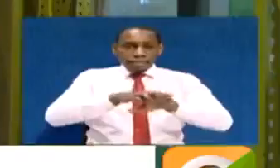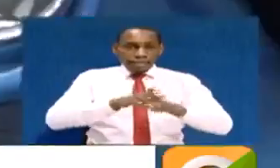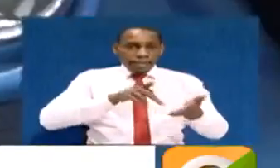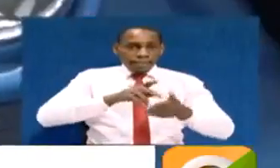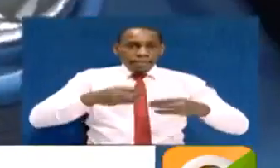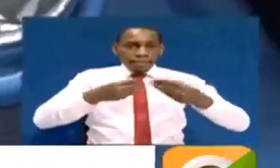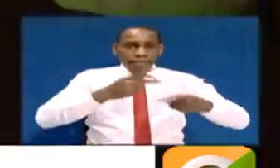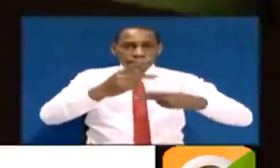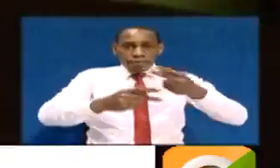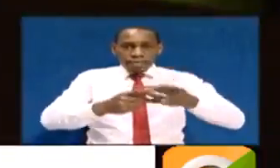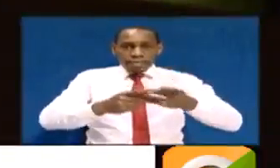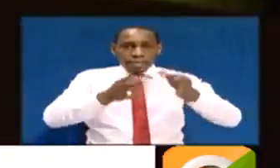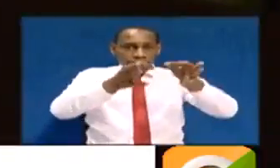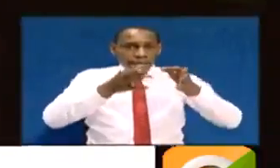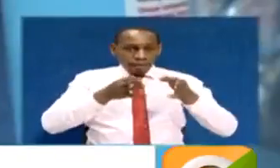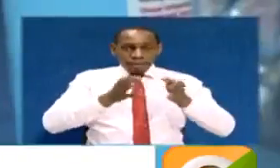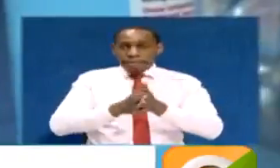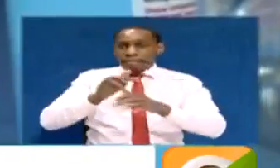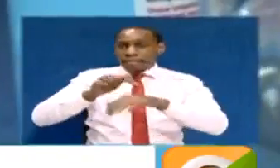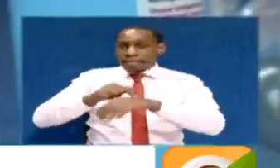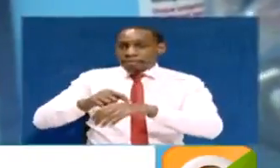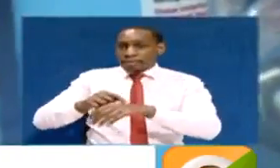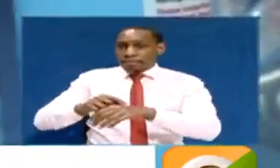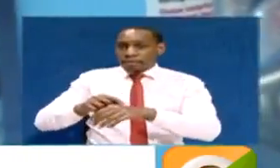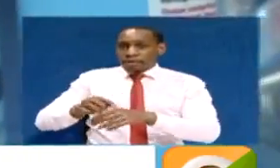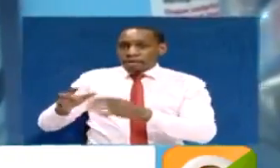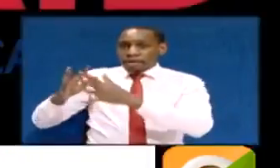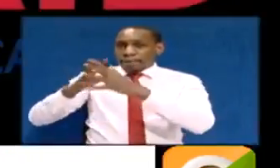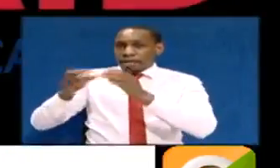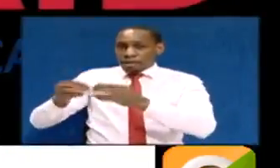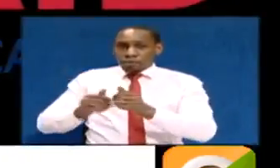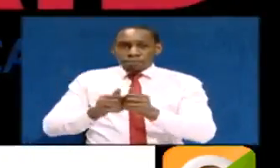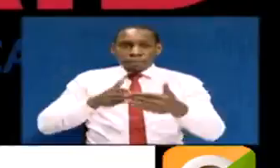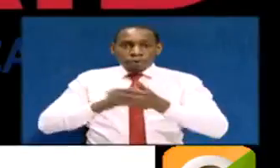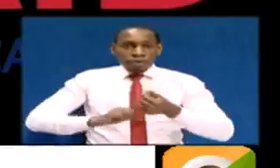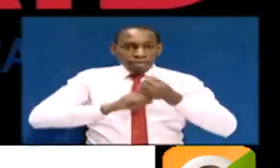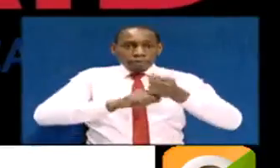procurement procedures for accountability, at a time USAID has held back on its support